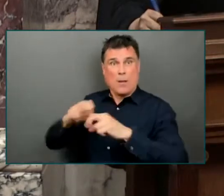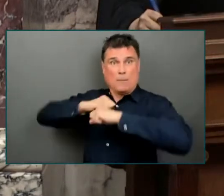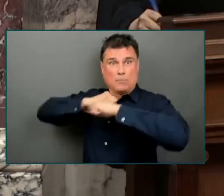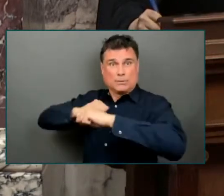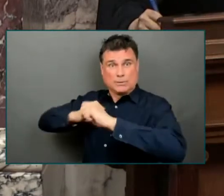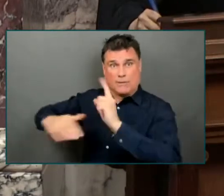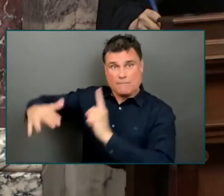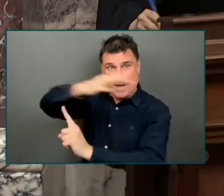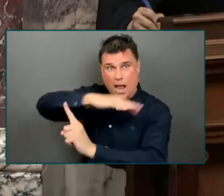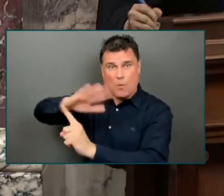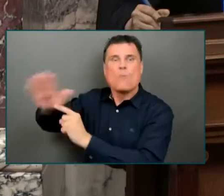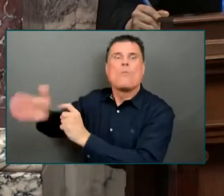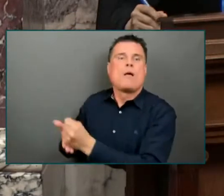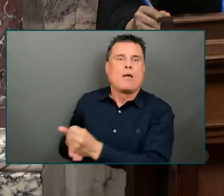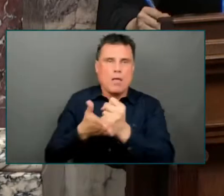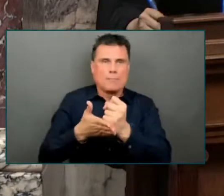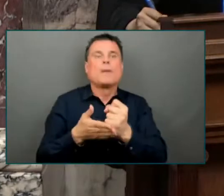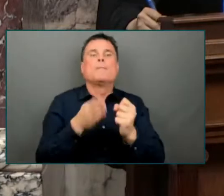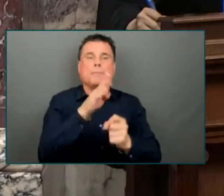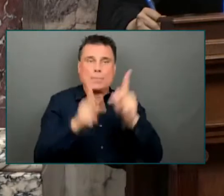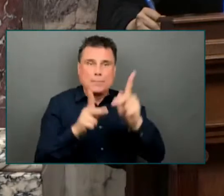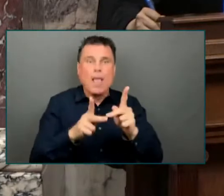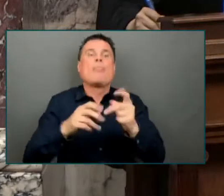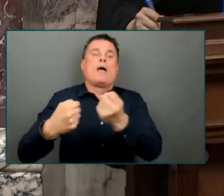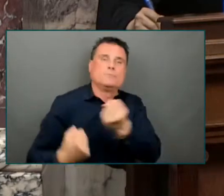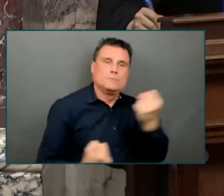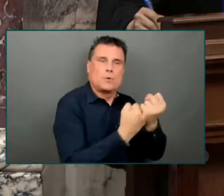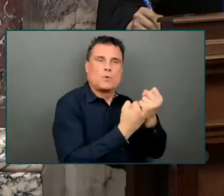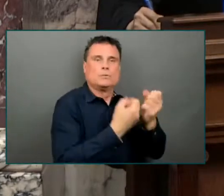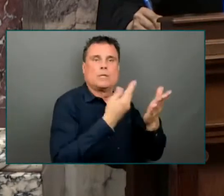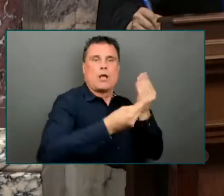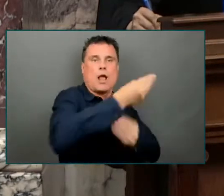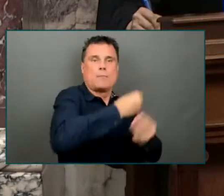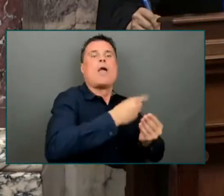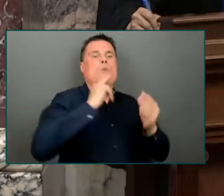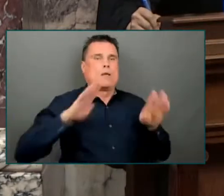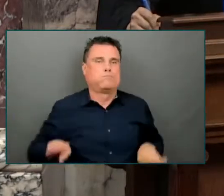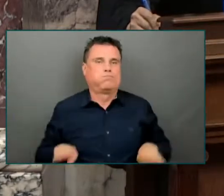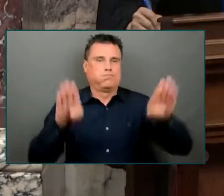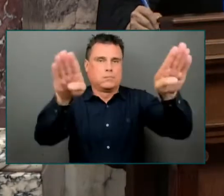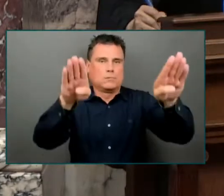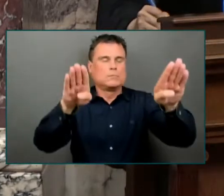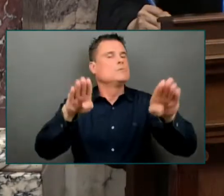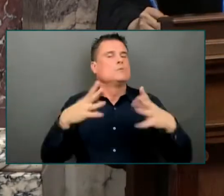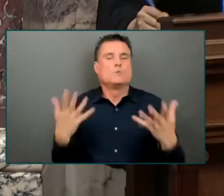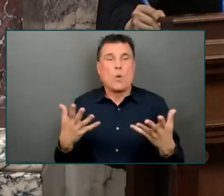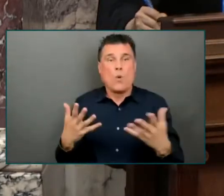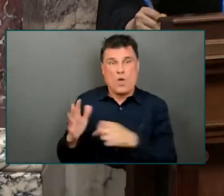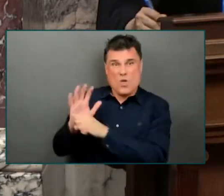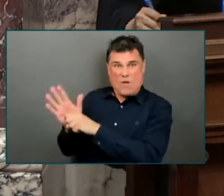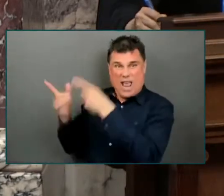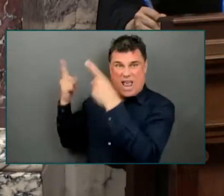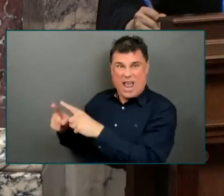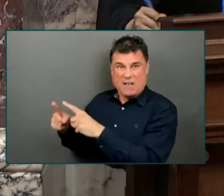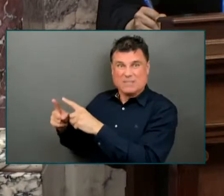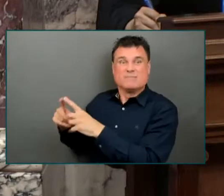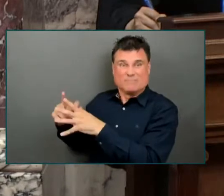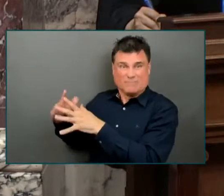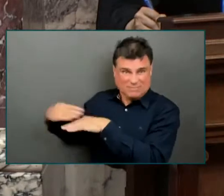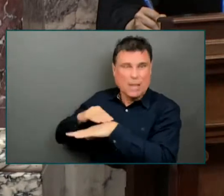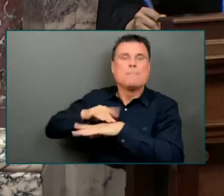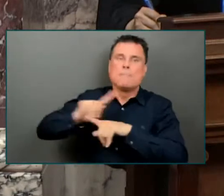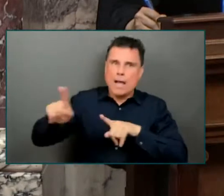our fight against COVID-19, and it will be true once we put the virus behind us. Mr.